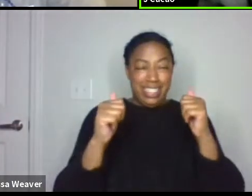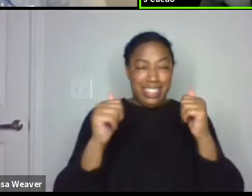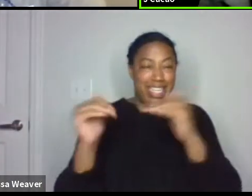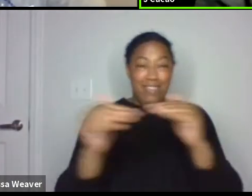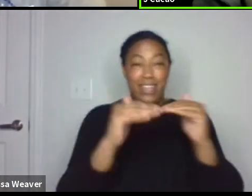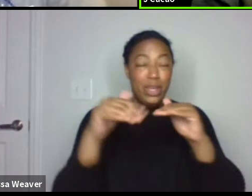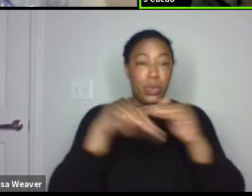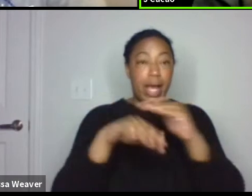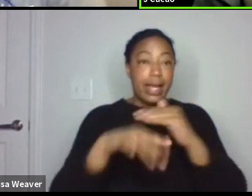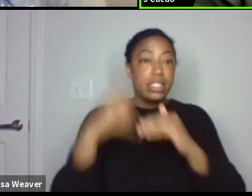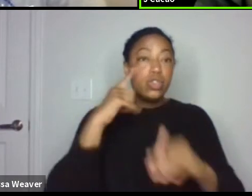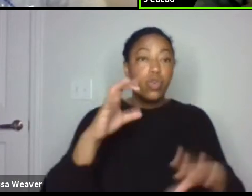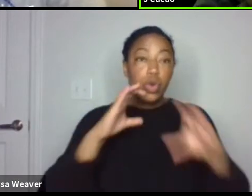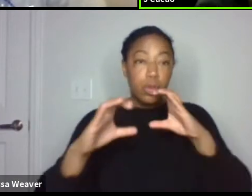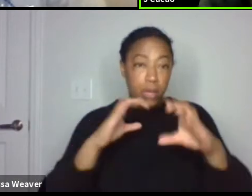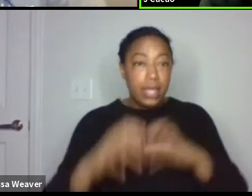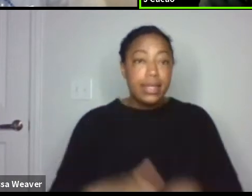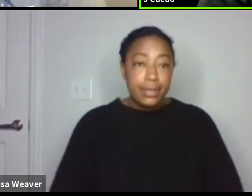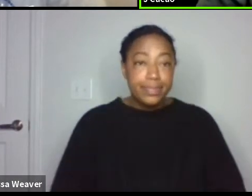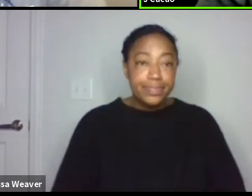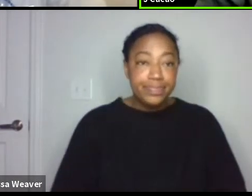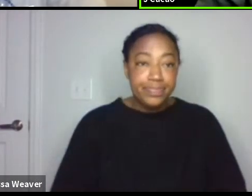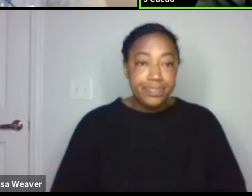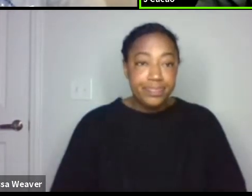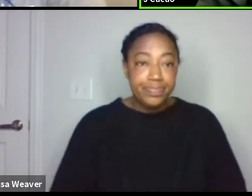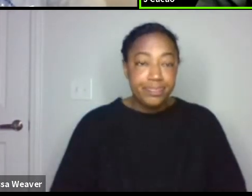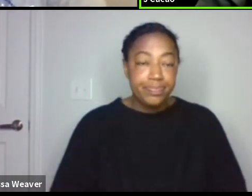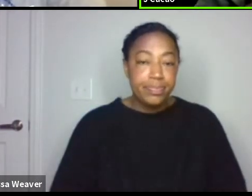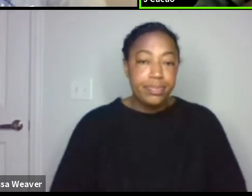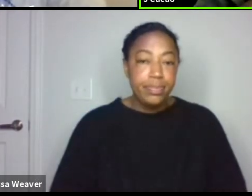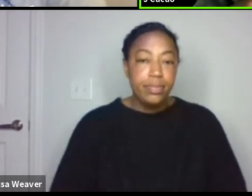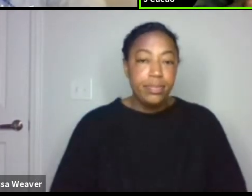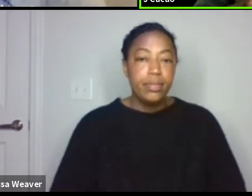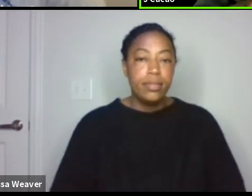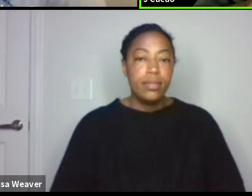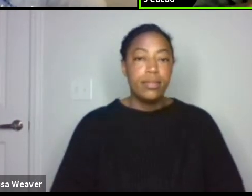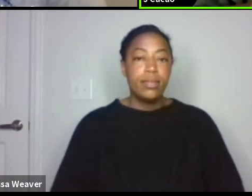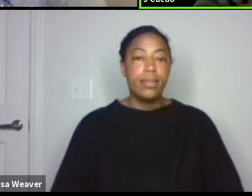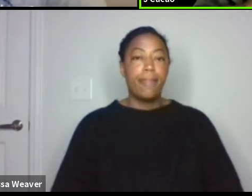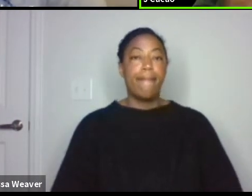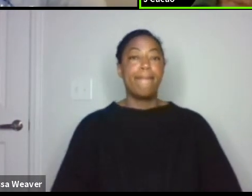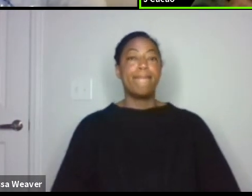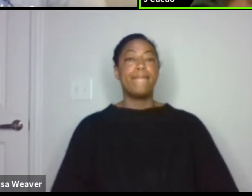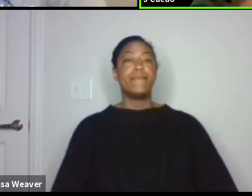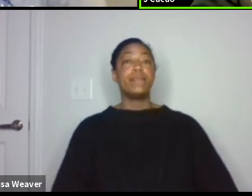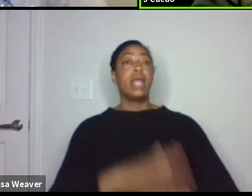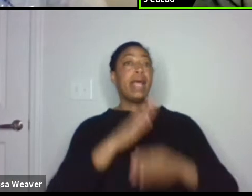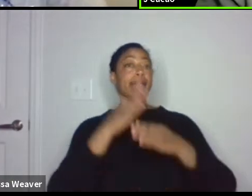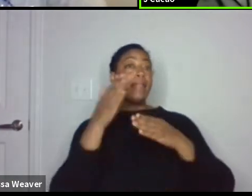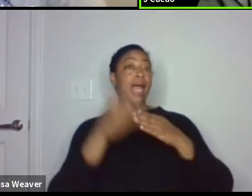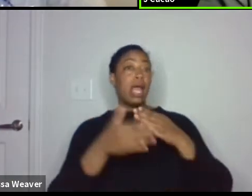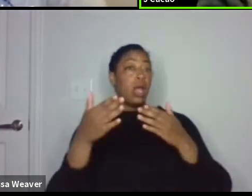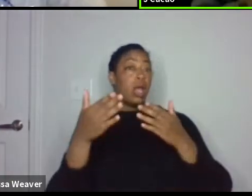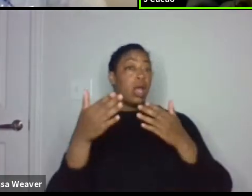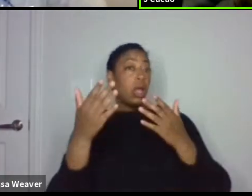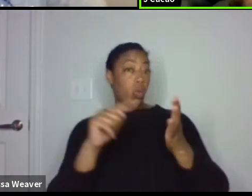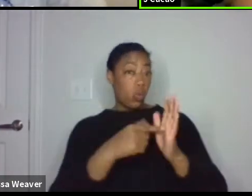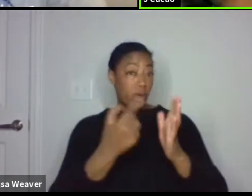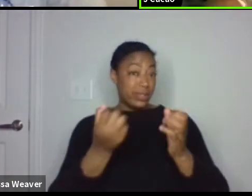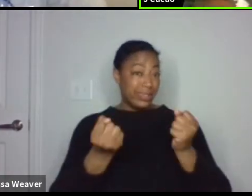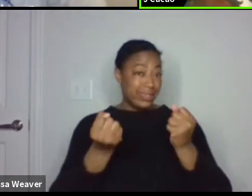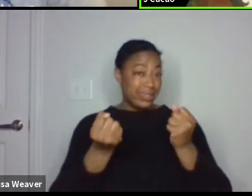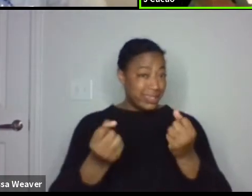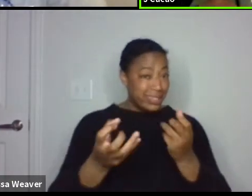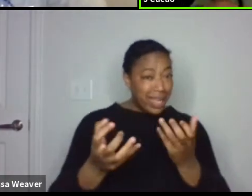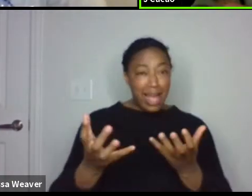communication. You know what I'm saying? But by the end of it all, once I pretty much have the signs down and I kind of can swag